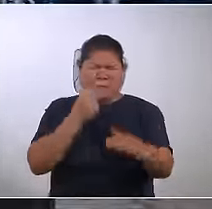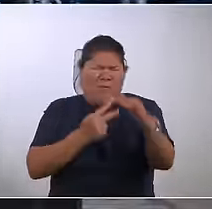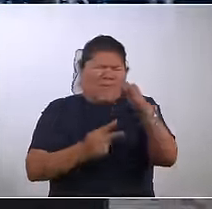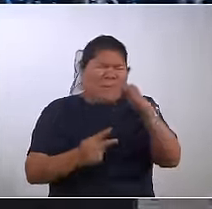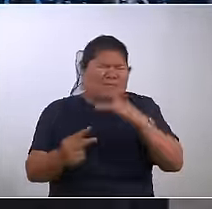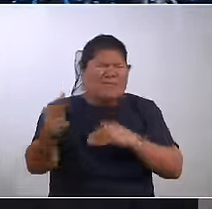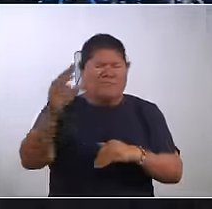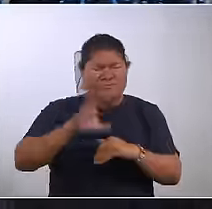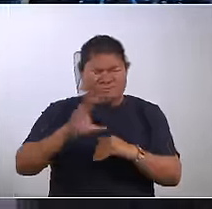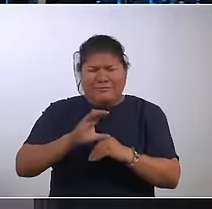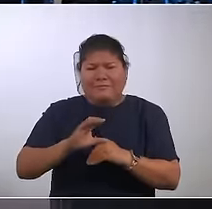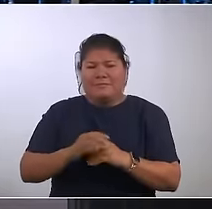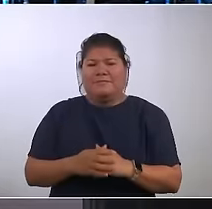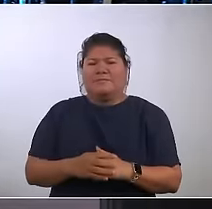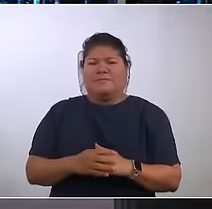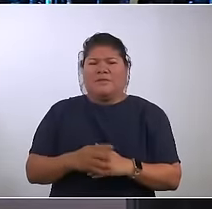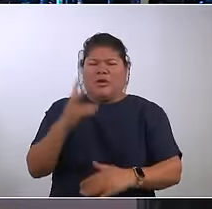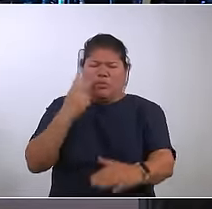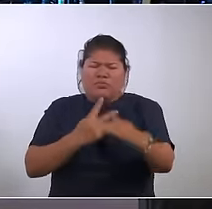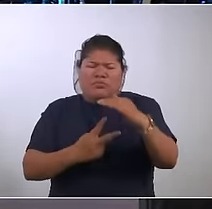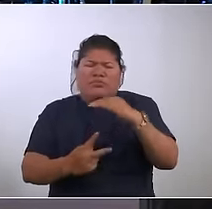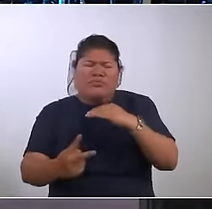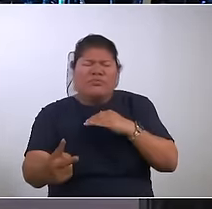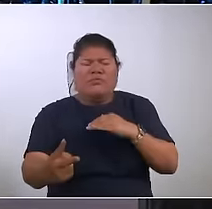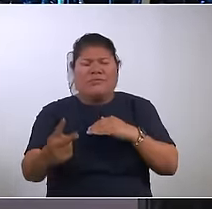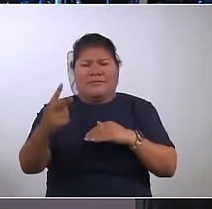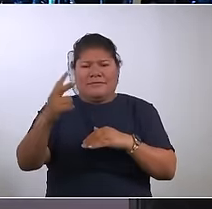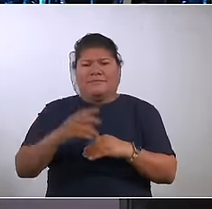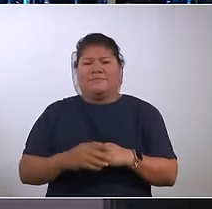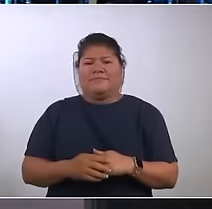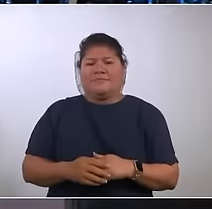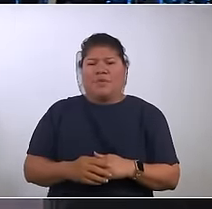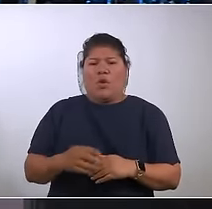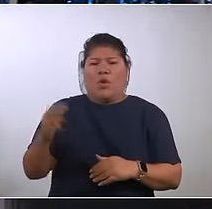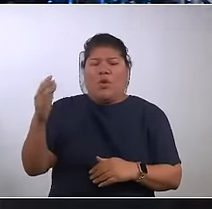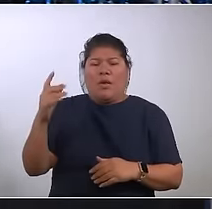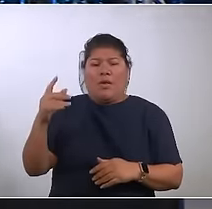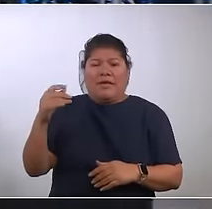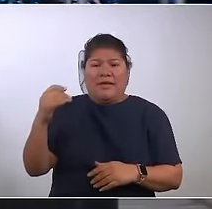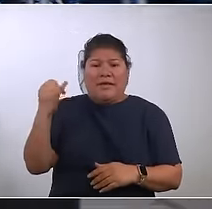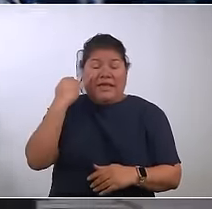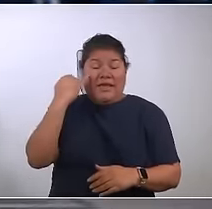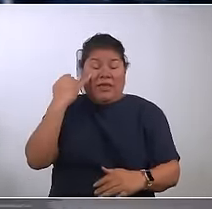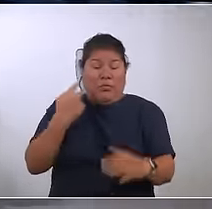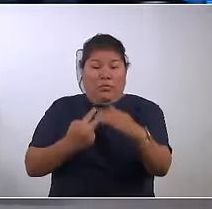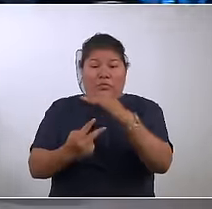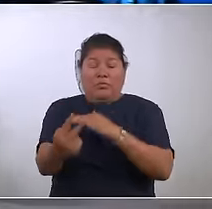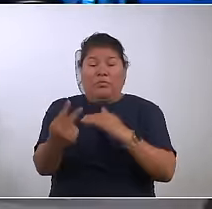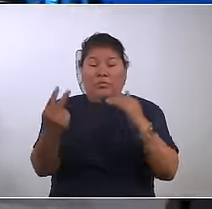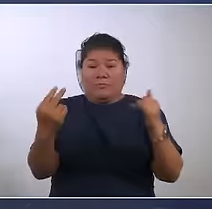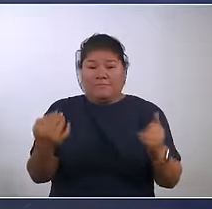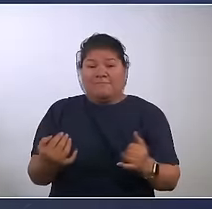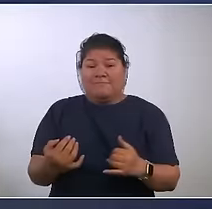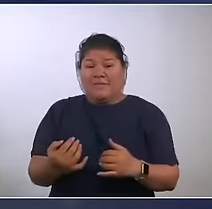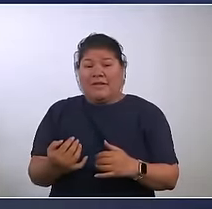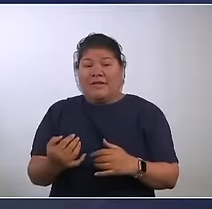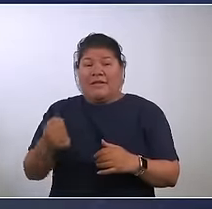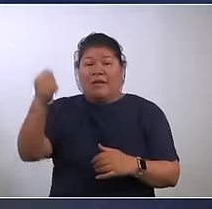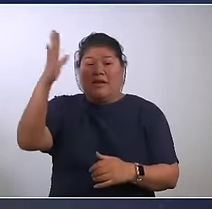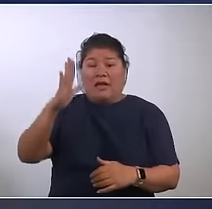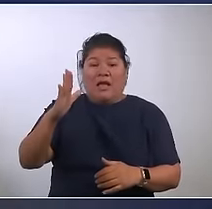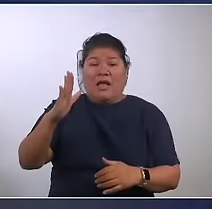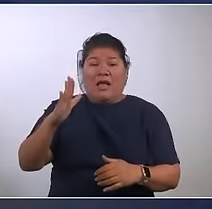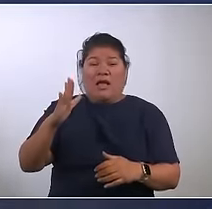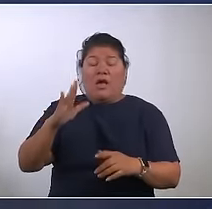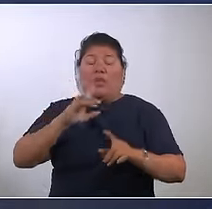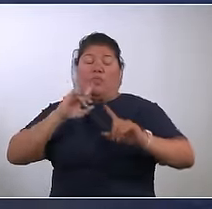iglesia. Prophesy, church. Profetiza. Prophesy. Porque si profetizamos, because if we prophesy, Dios va